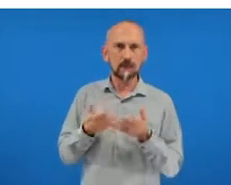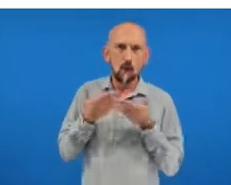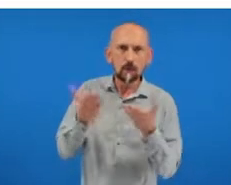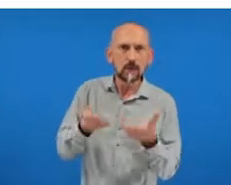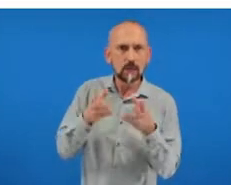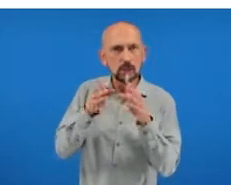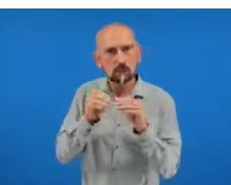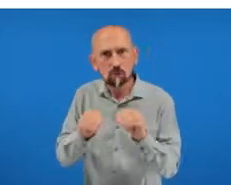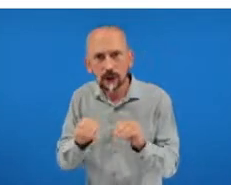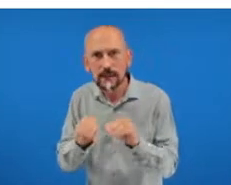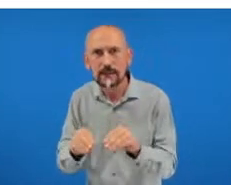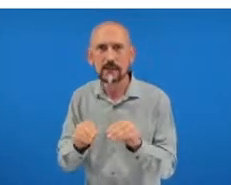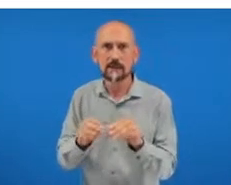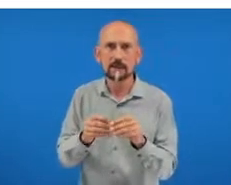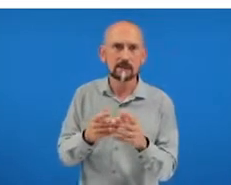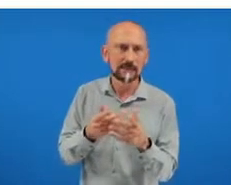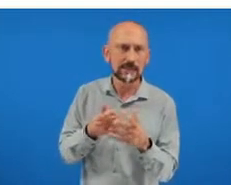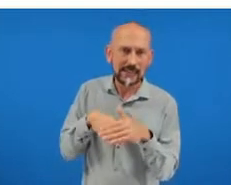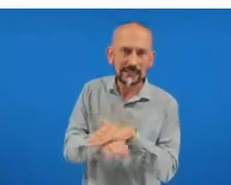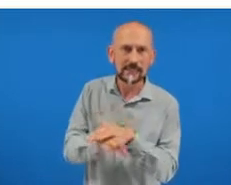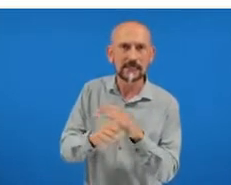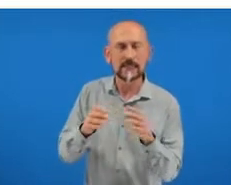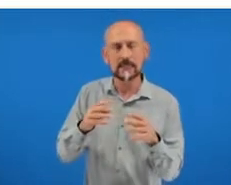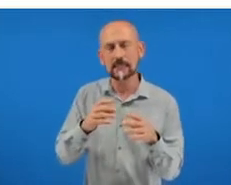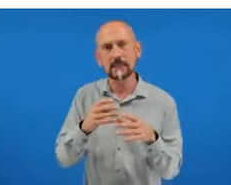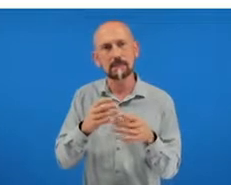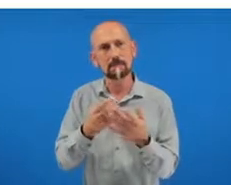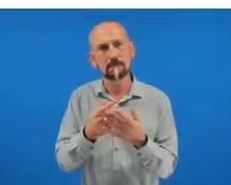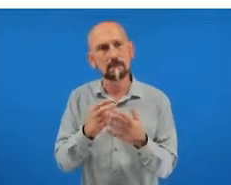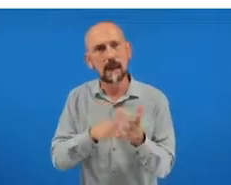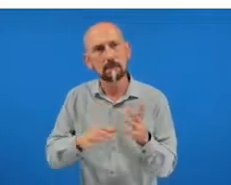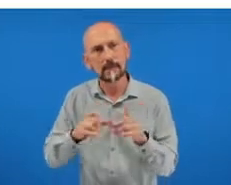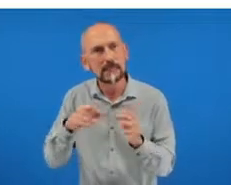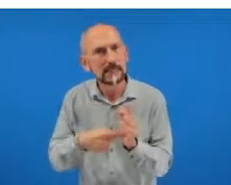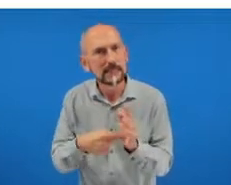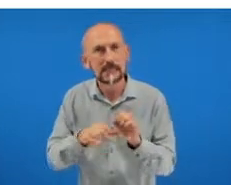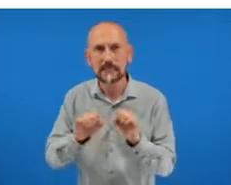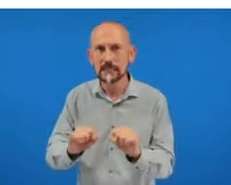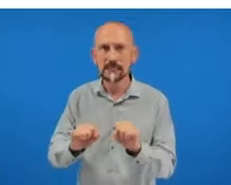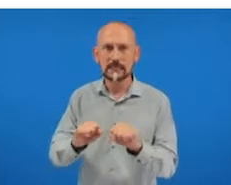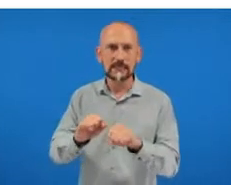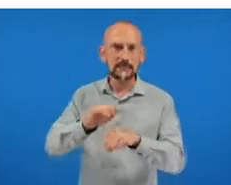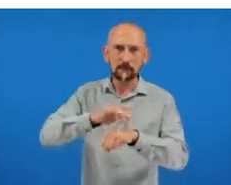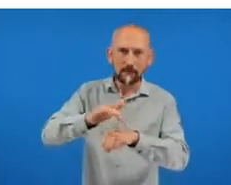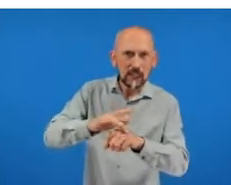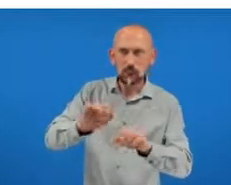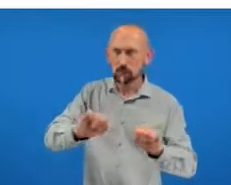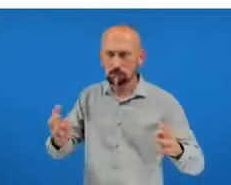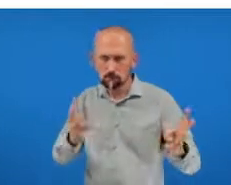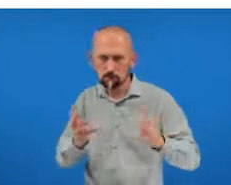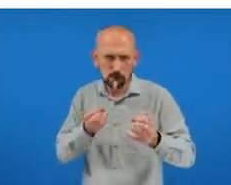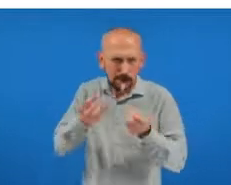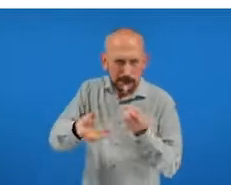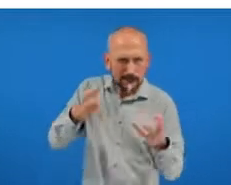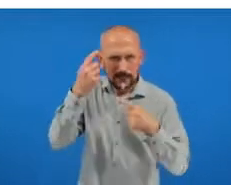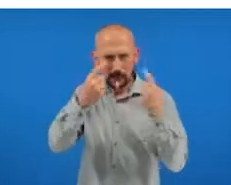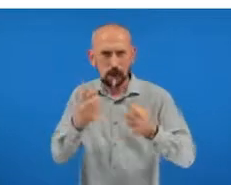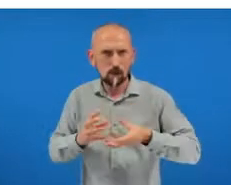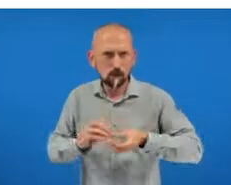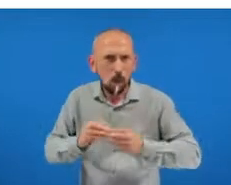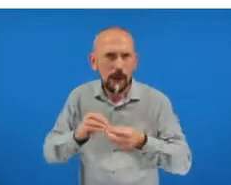offer case busting sessions and just formulation sessions where we can understand the perspectives